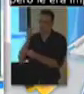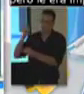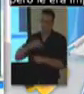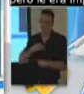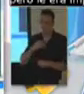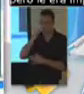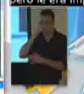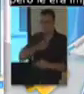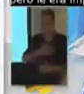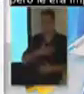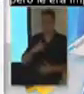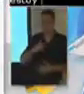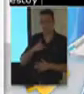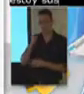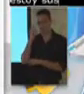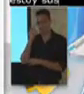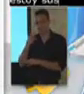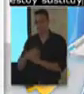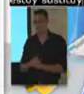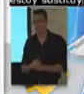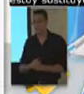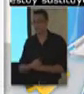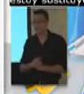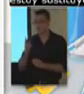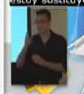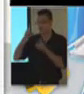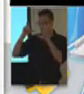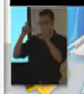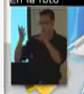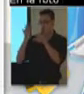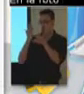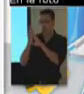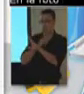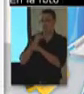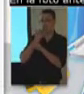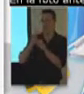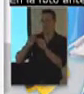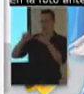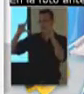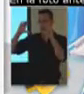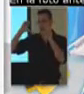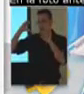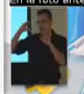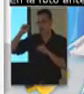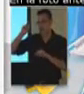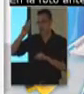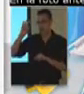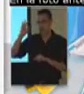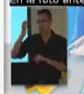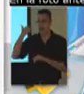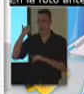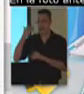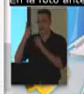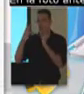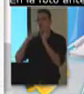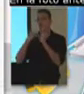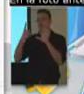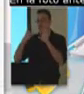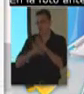she wasn't able to come today, so I'm here in her place. So here we can see some pictures. CRISTINA